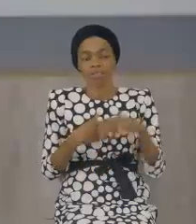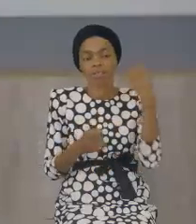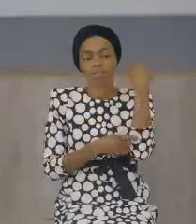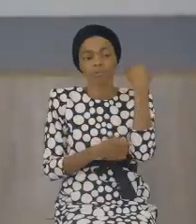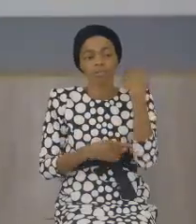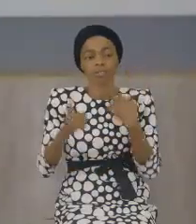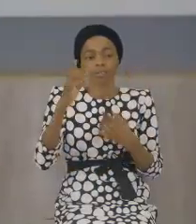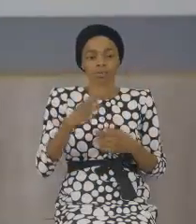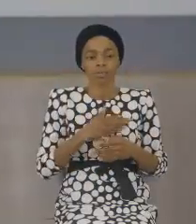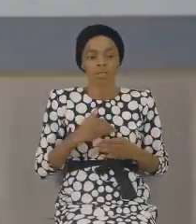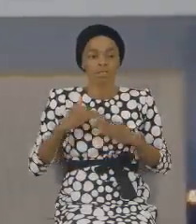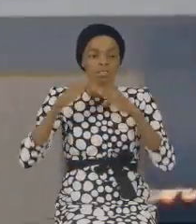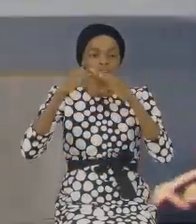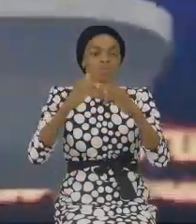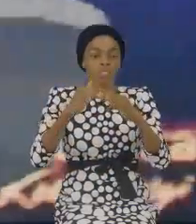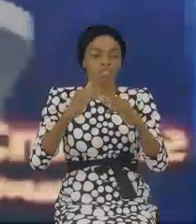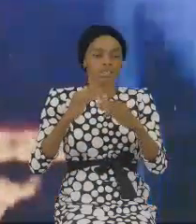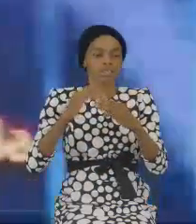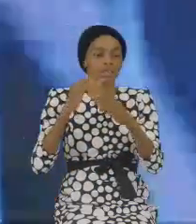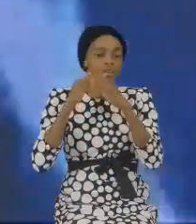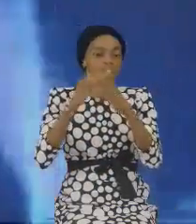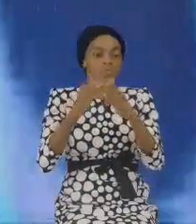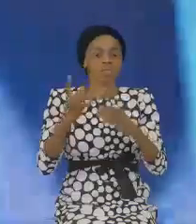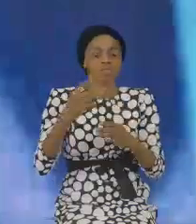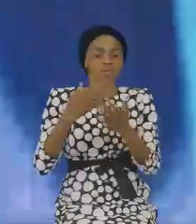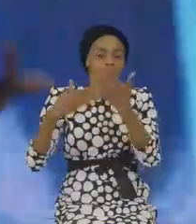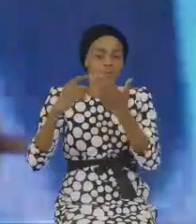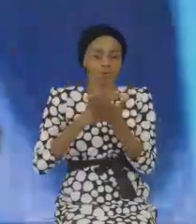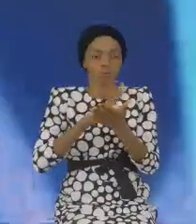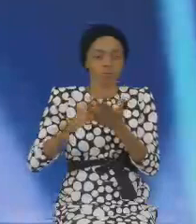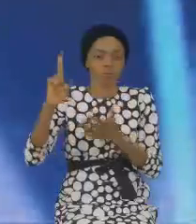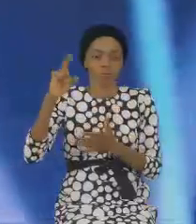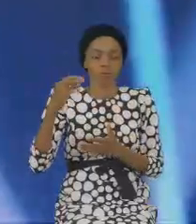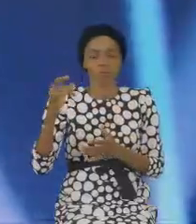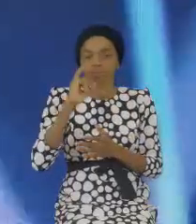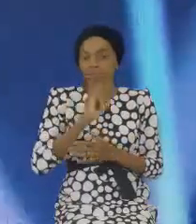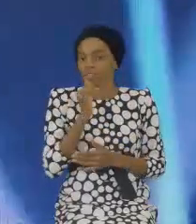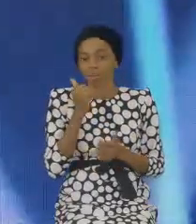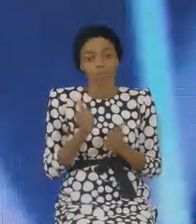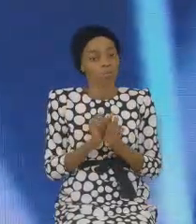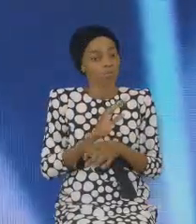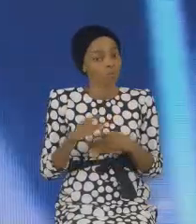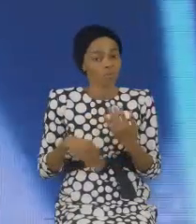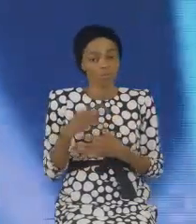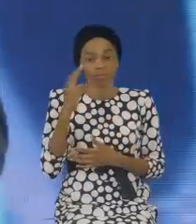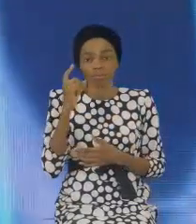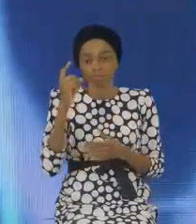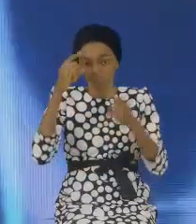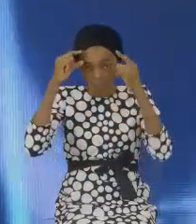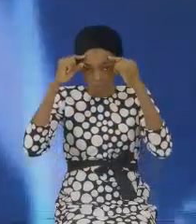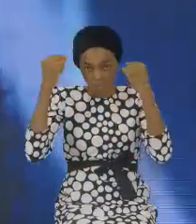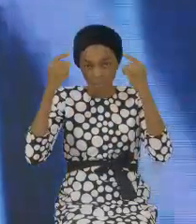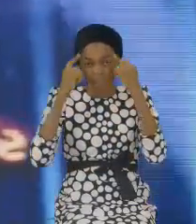they limited the Holy One of Israel. With all that Moses did, with all his ministry, ministration,